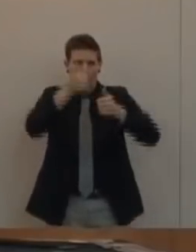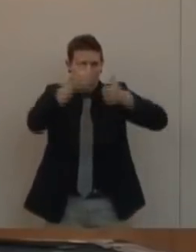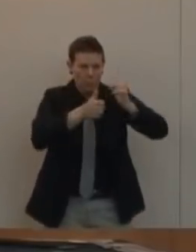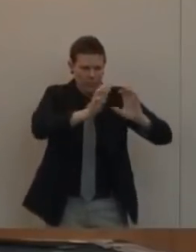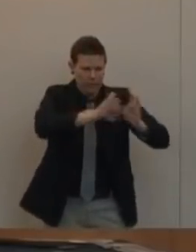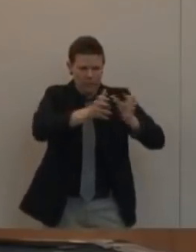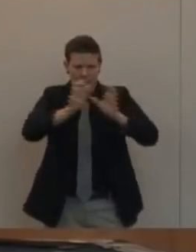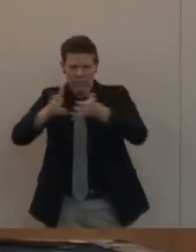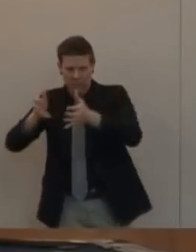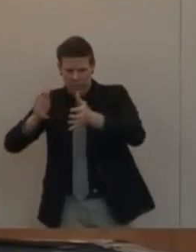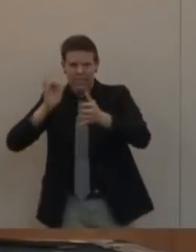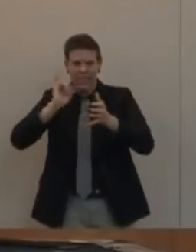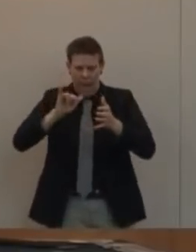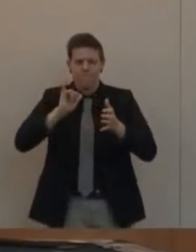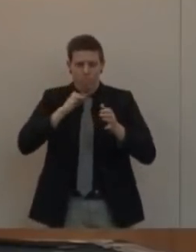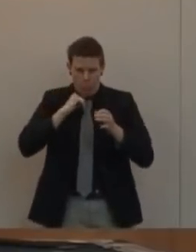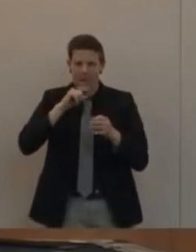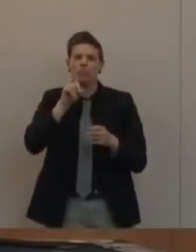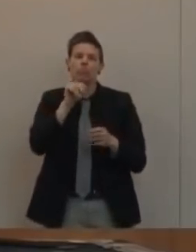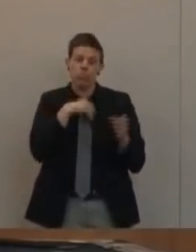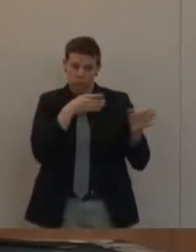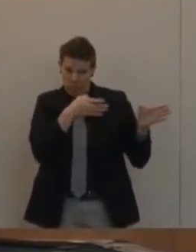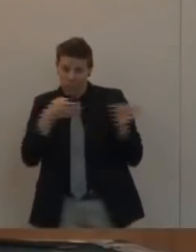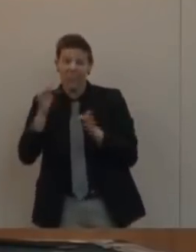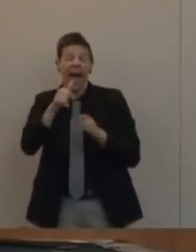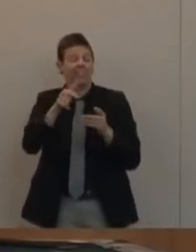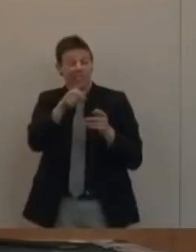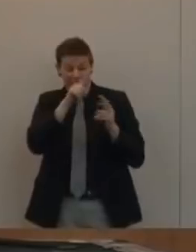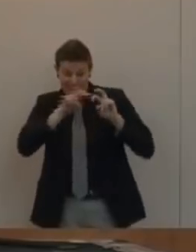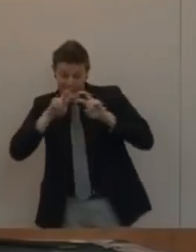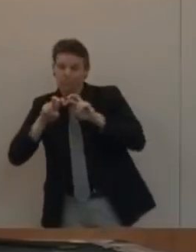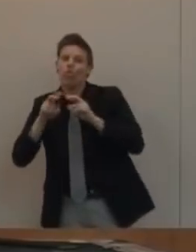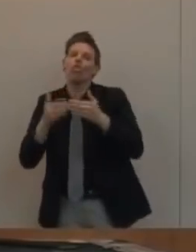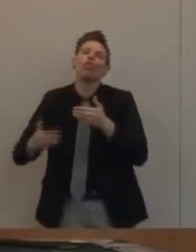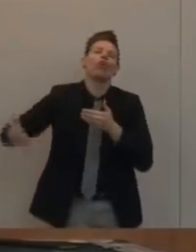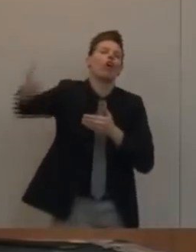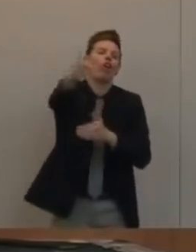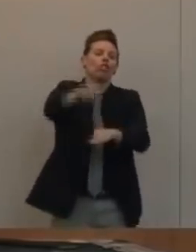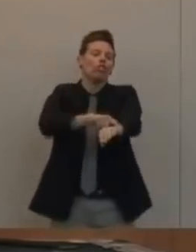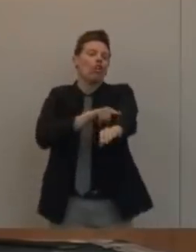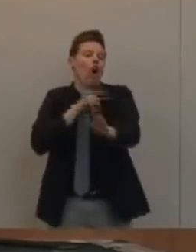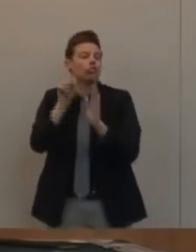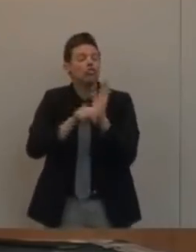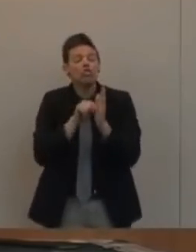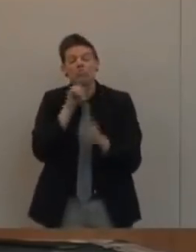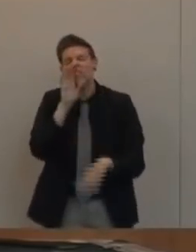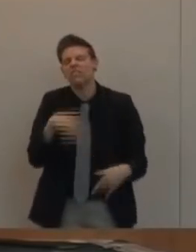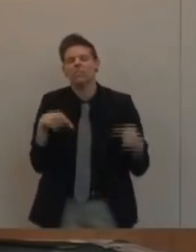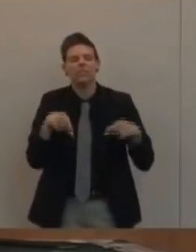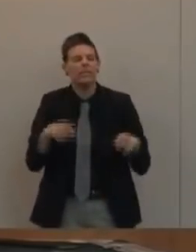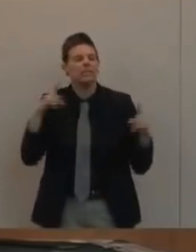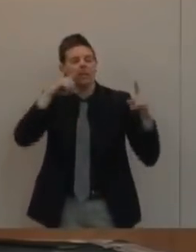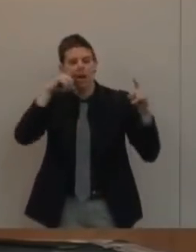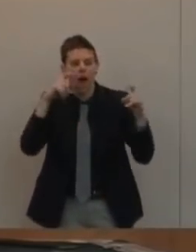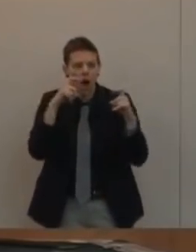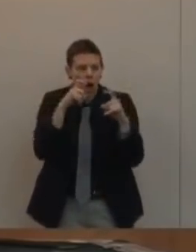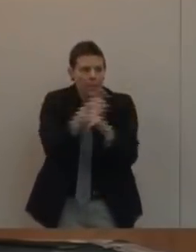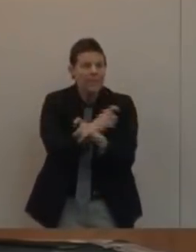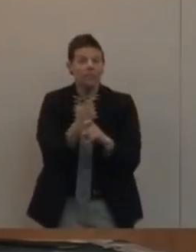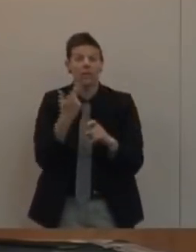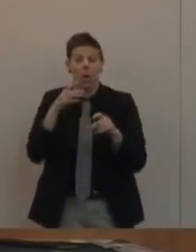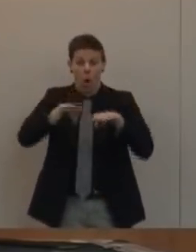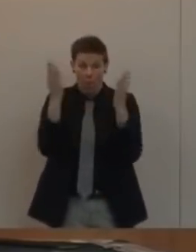plan, and so this was a long answer because it is really complicated. If you open too soon, you'll see